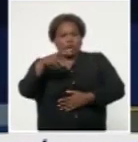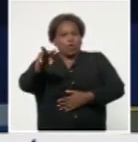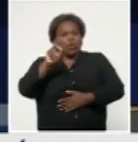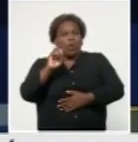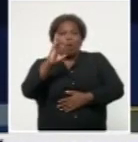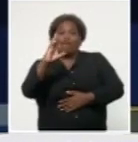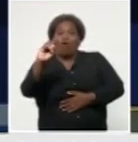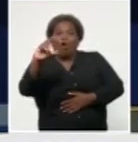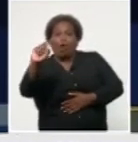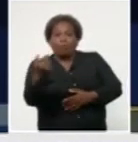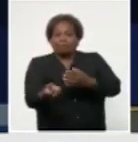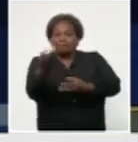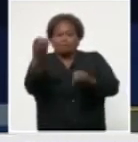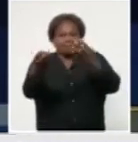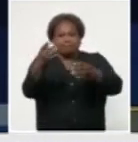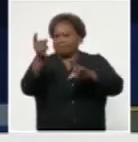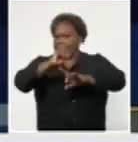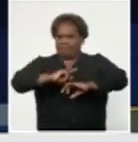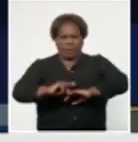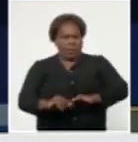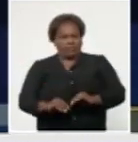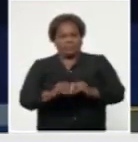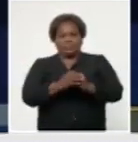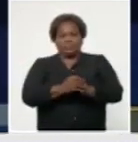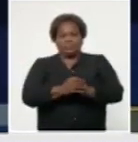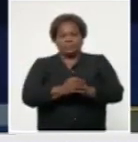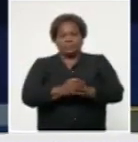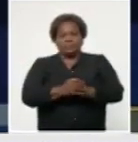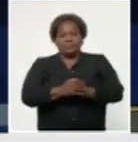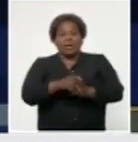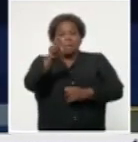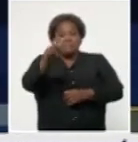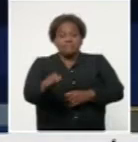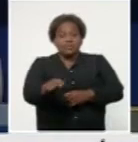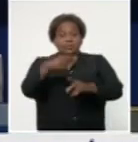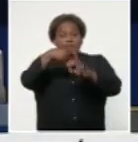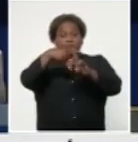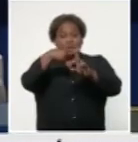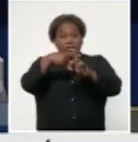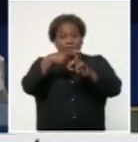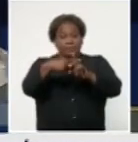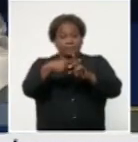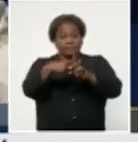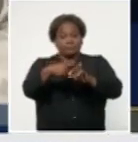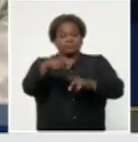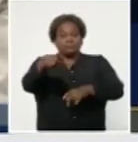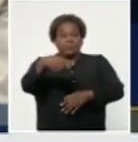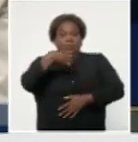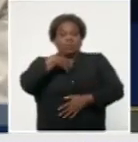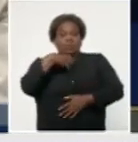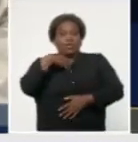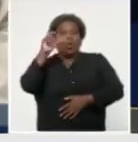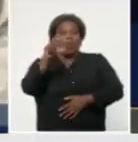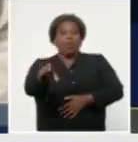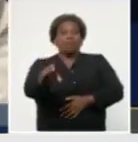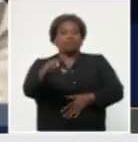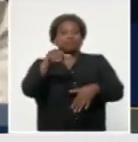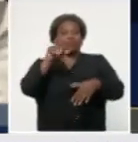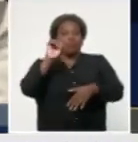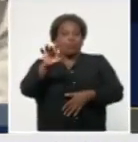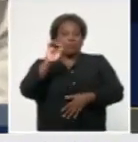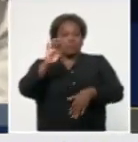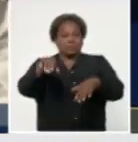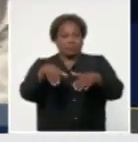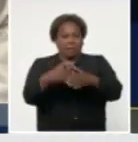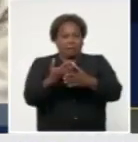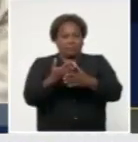municipality in Mayabeque, it stands at 85.7%. This indicator measures to what extent